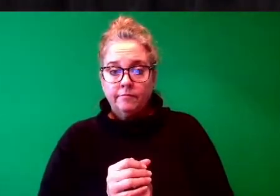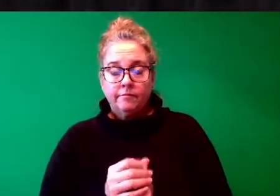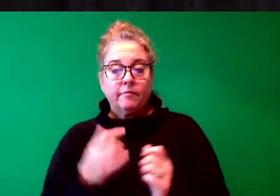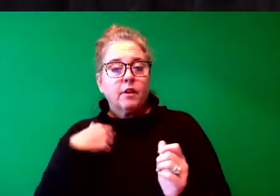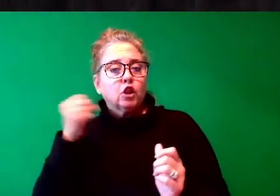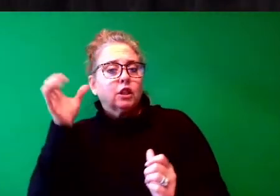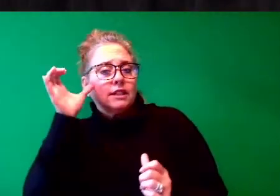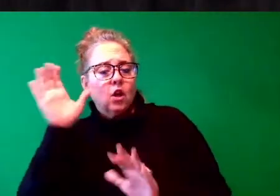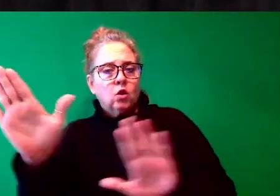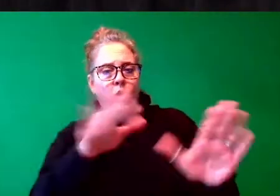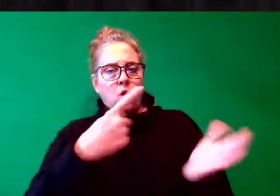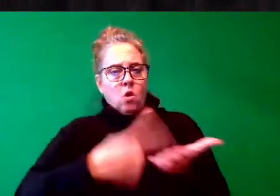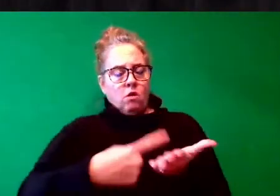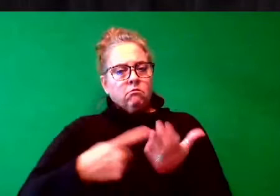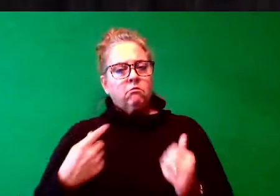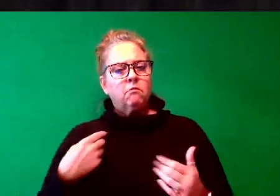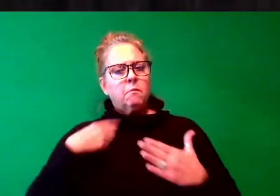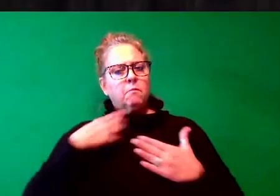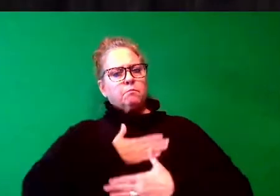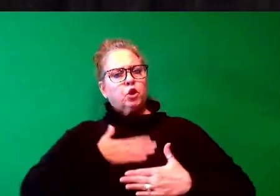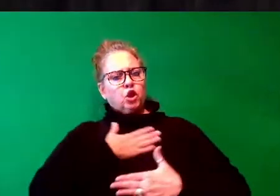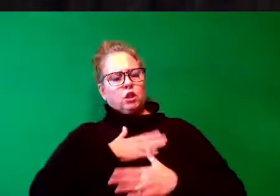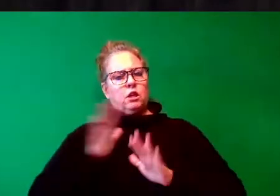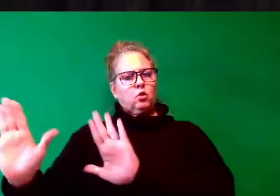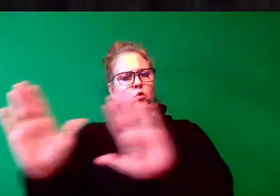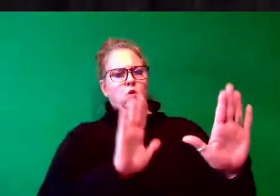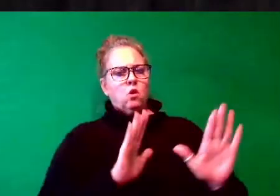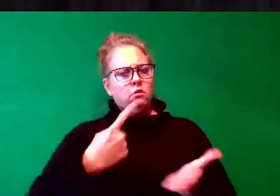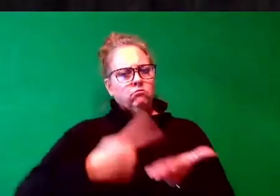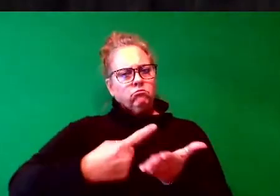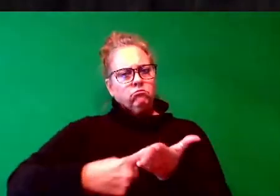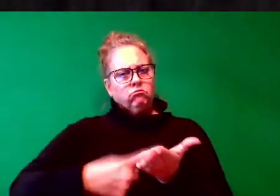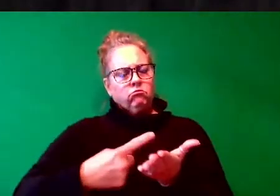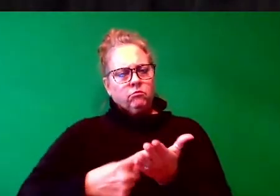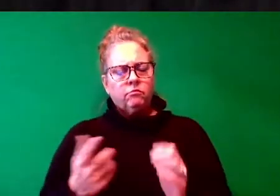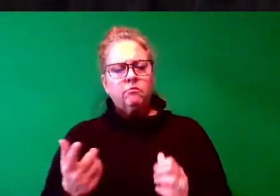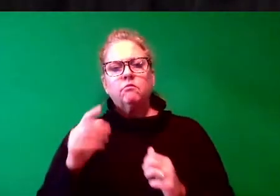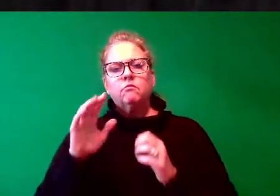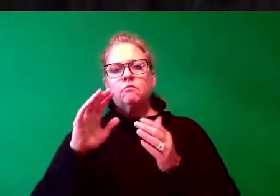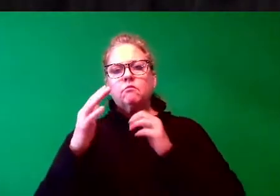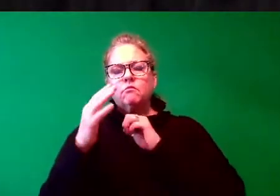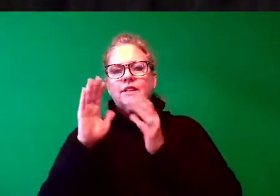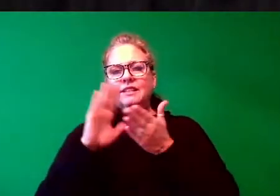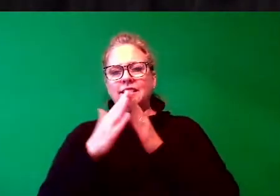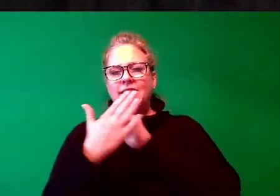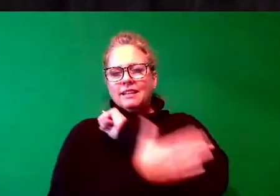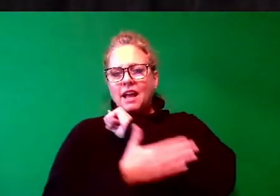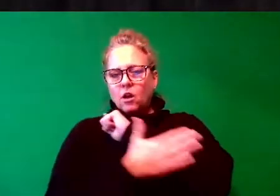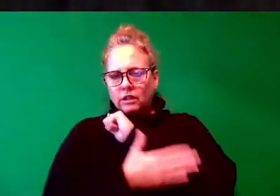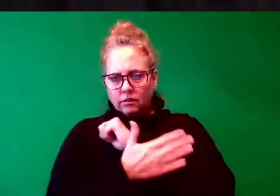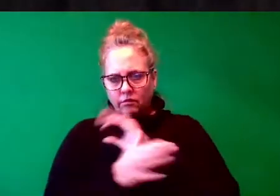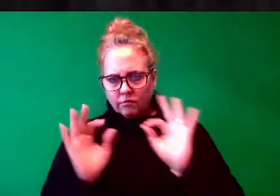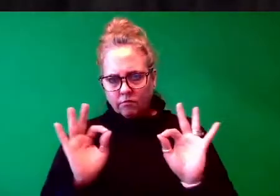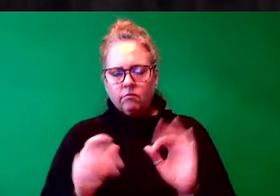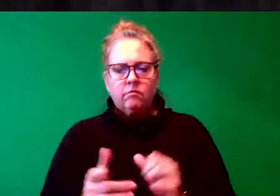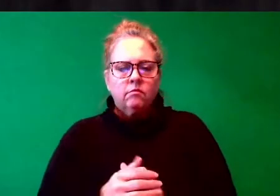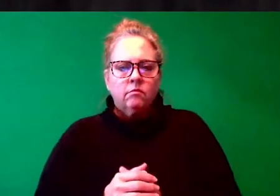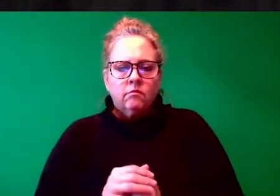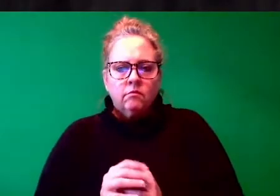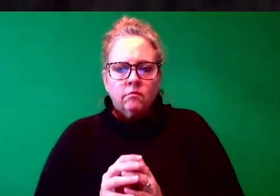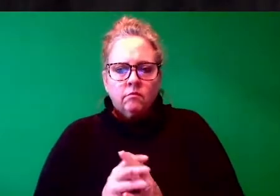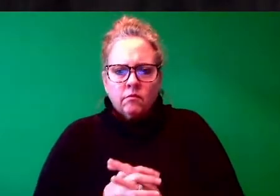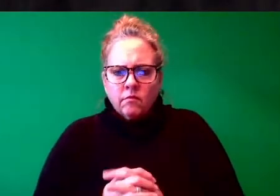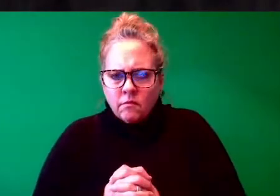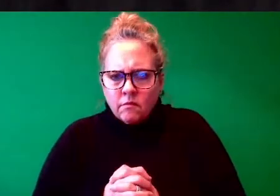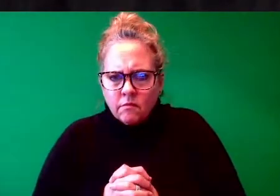Commission, City Council. You're sitting at this table and at your other dais. You're